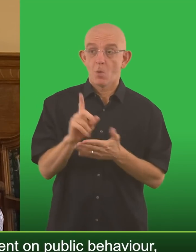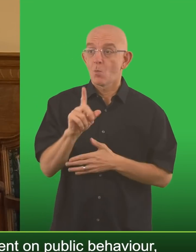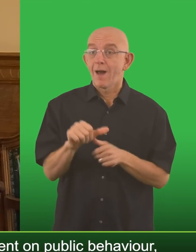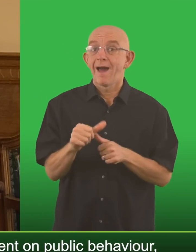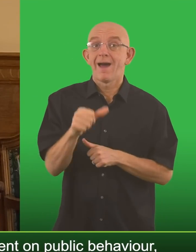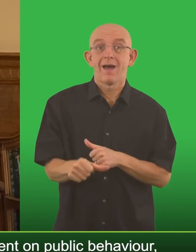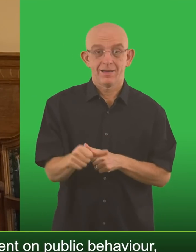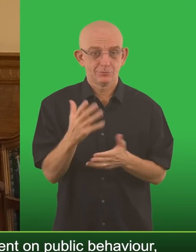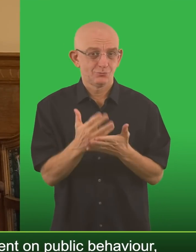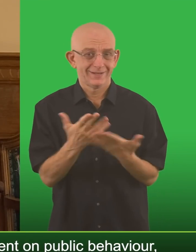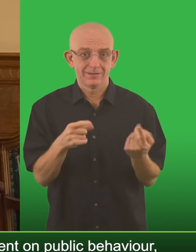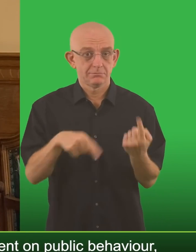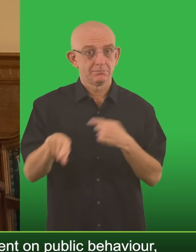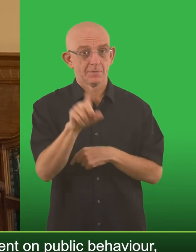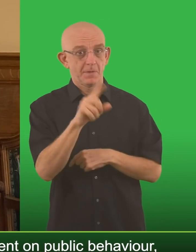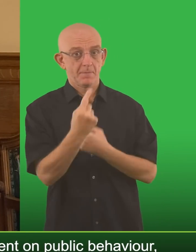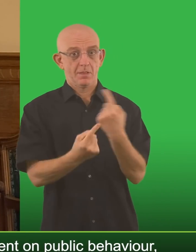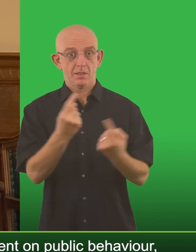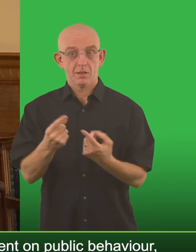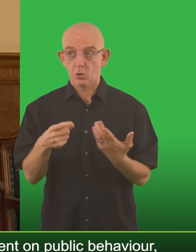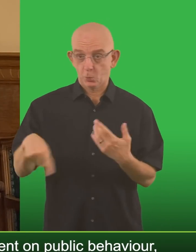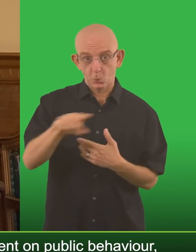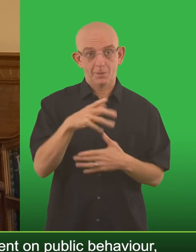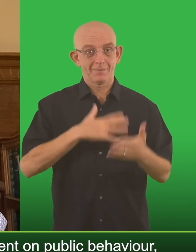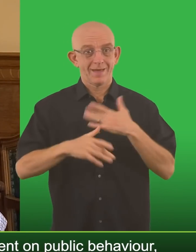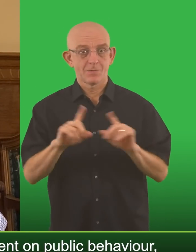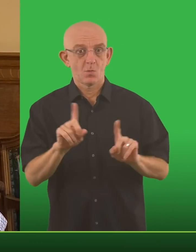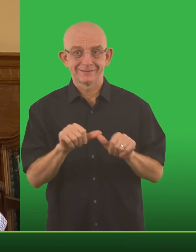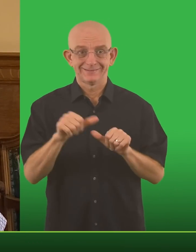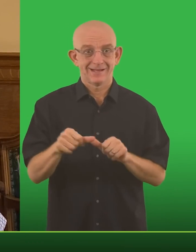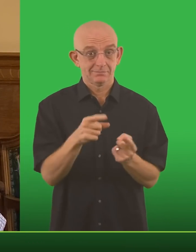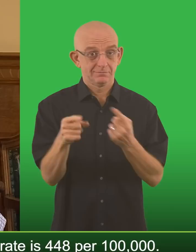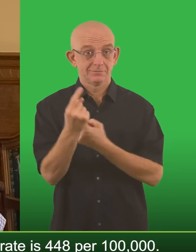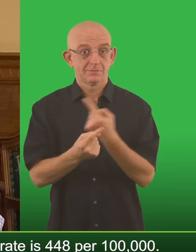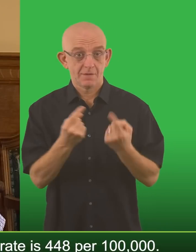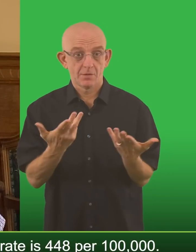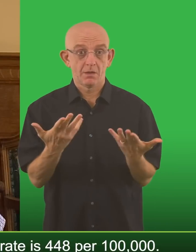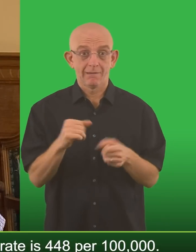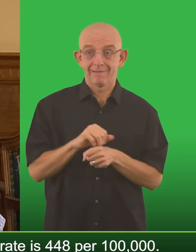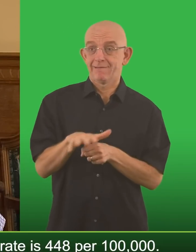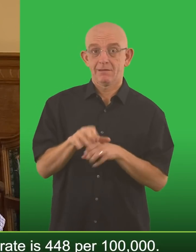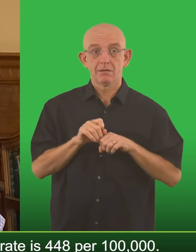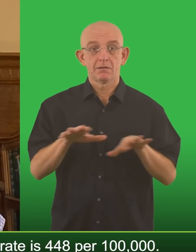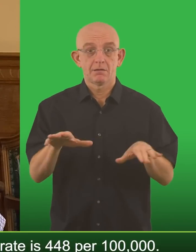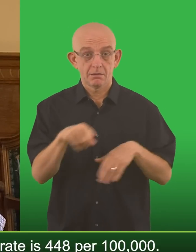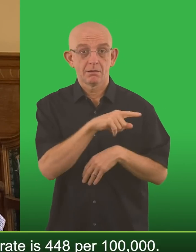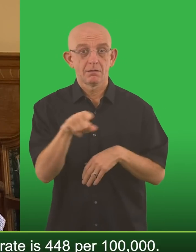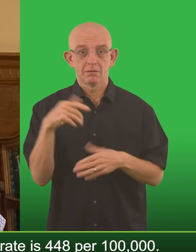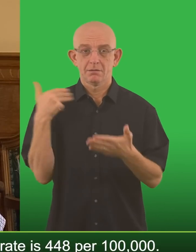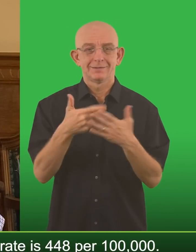The what happens next is entirely dependent on public behaviour, entirely dependent on that one. So epidemiology now.